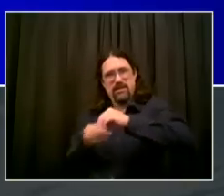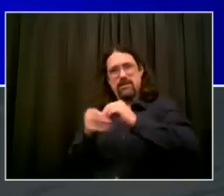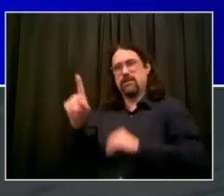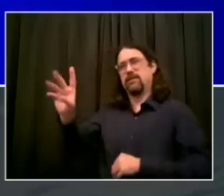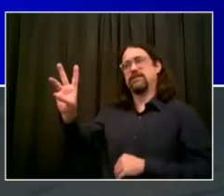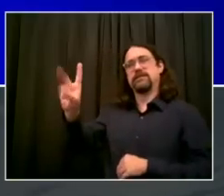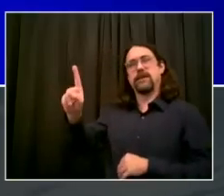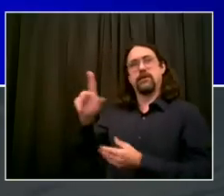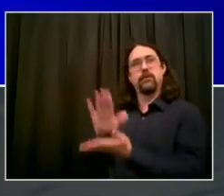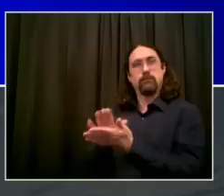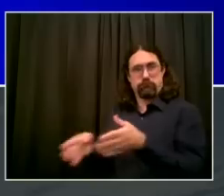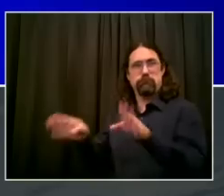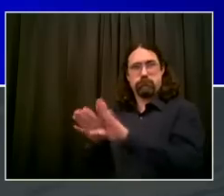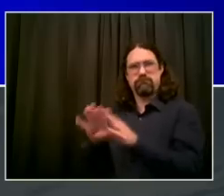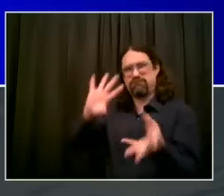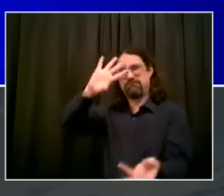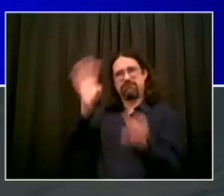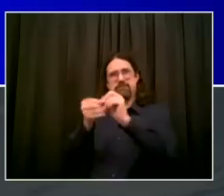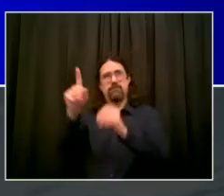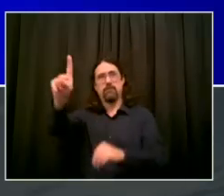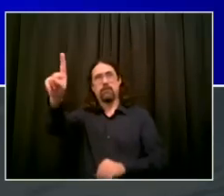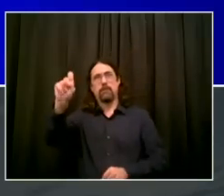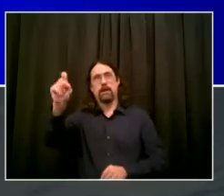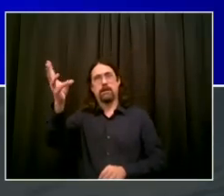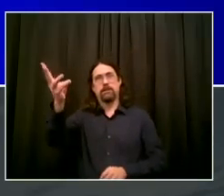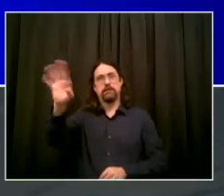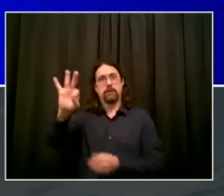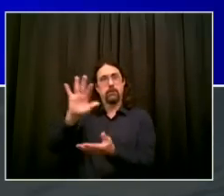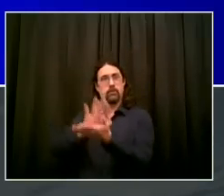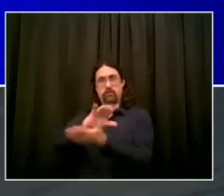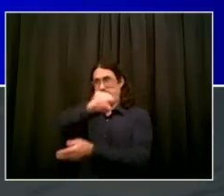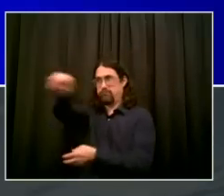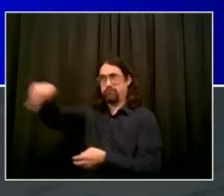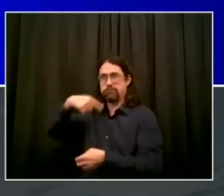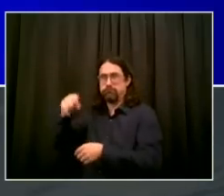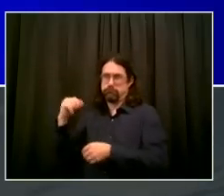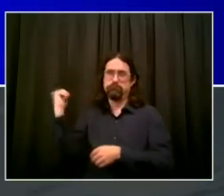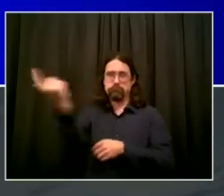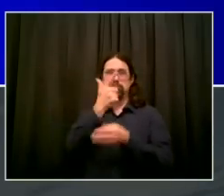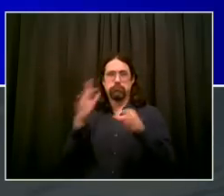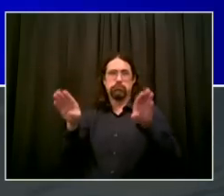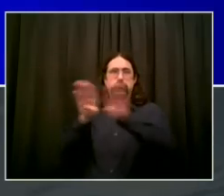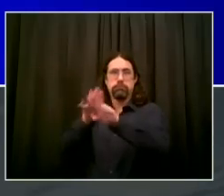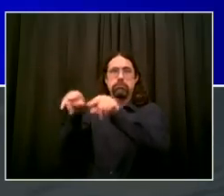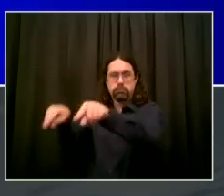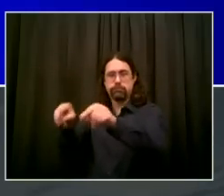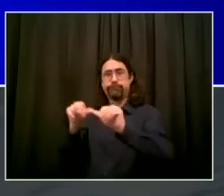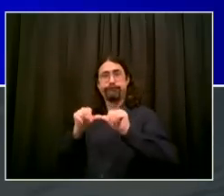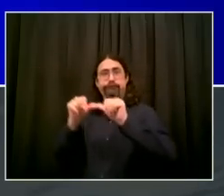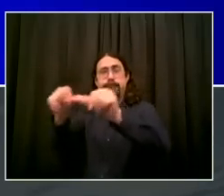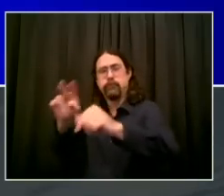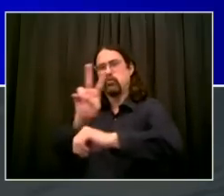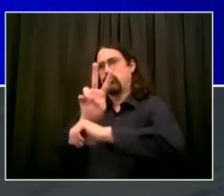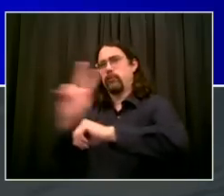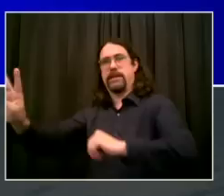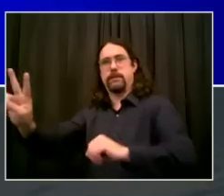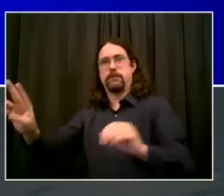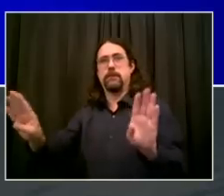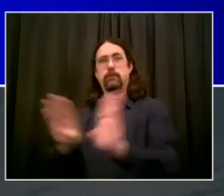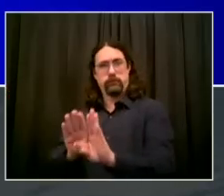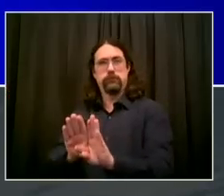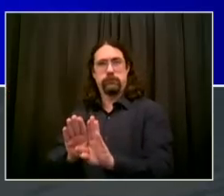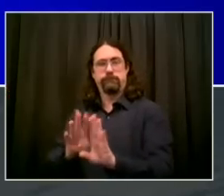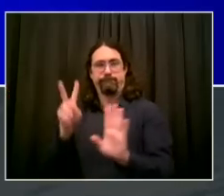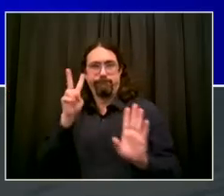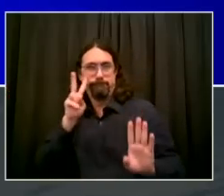period. The school sites that were closed previously will remain closed for that 2-week period, even if they don't end